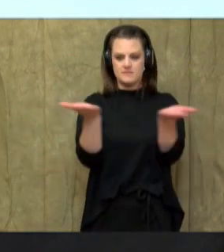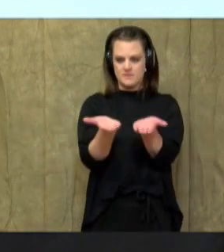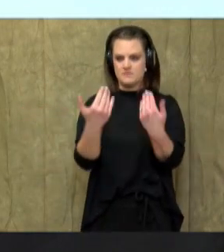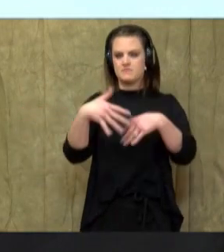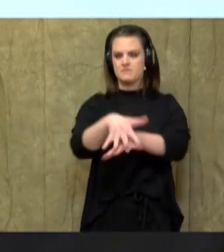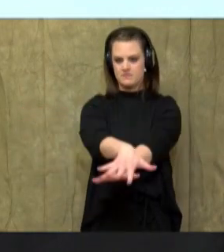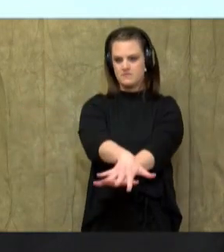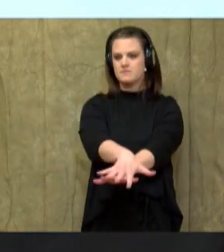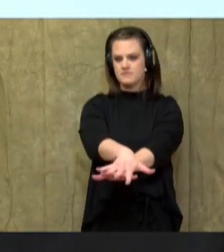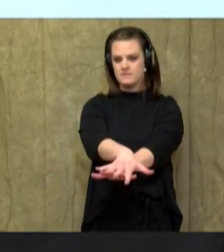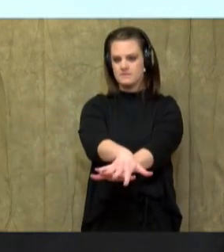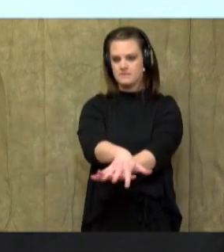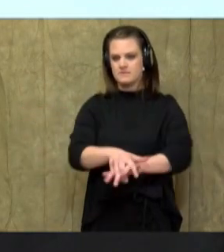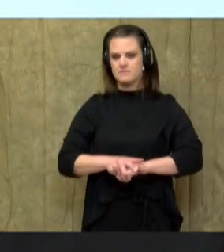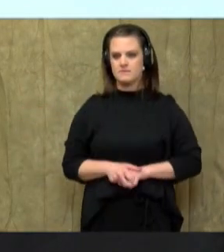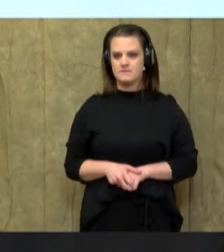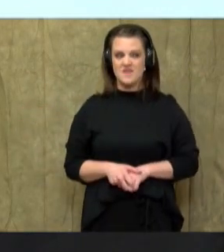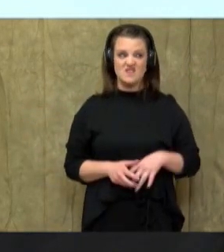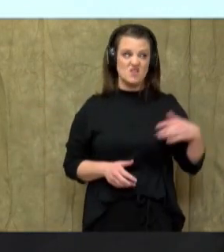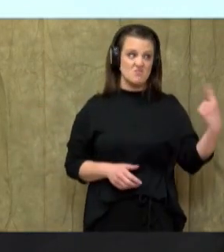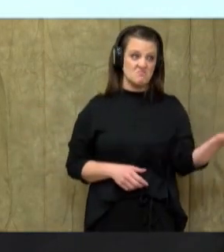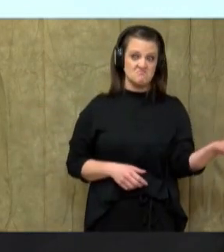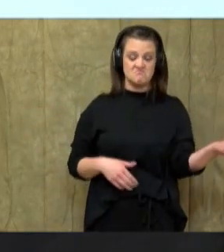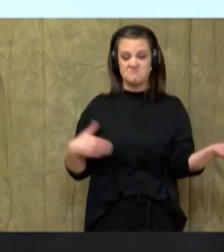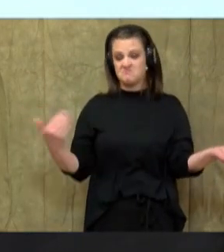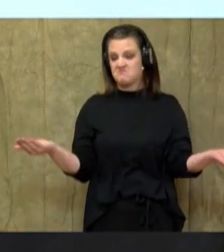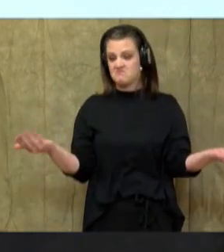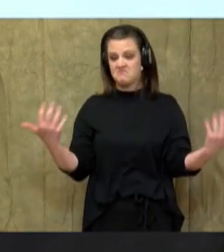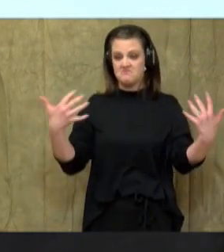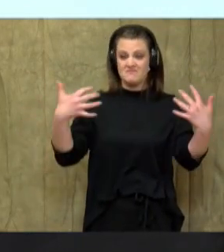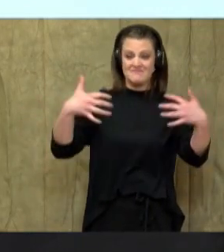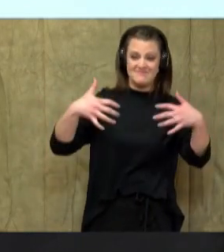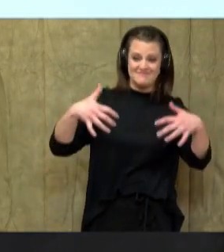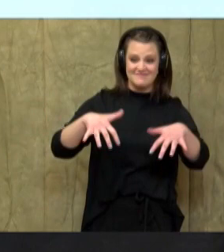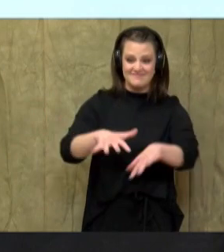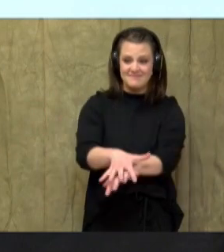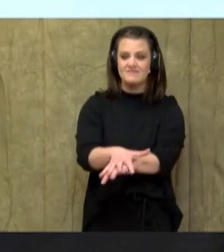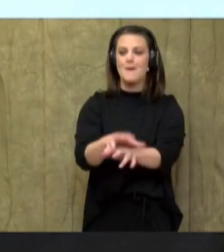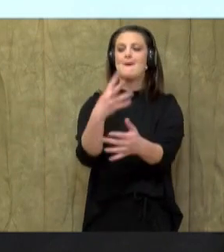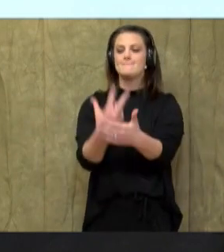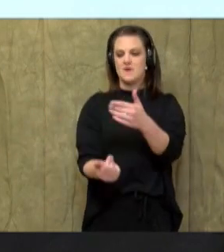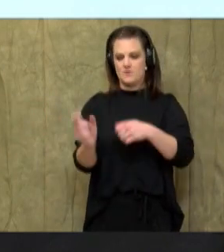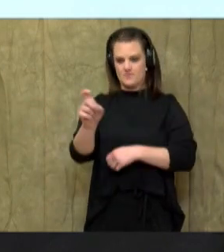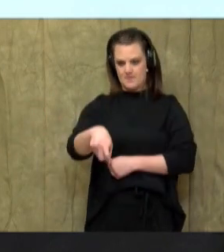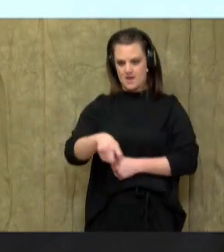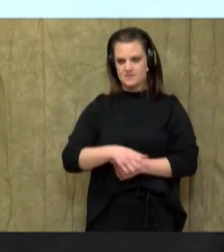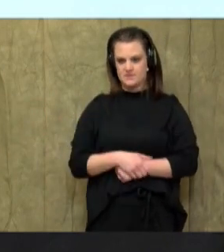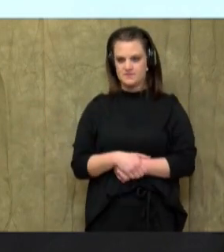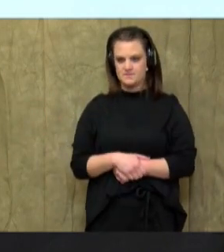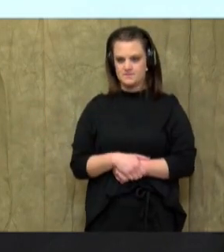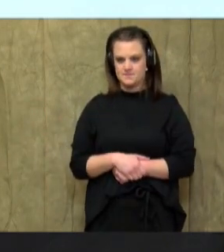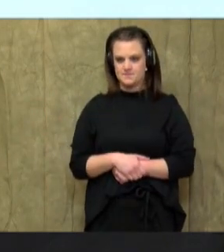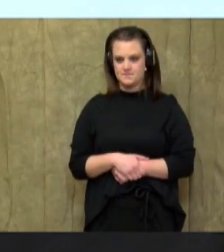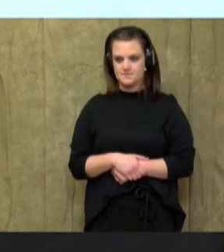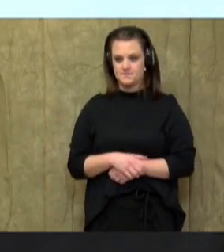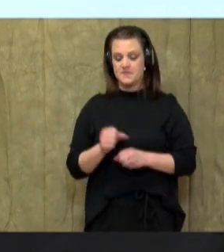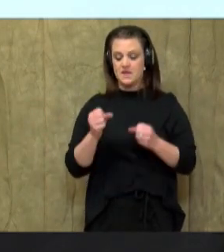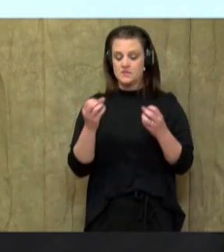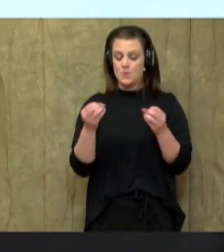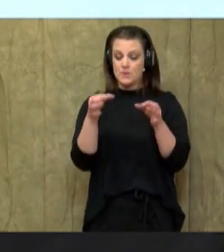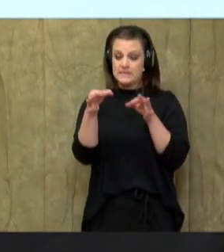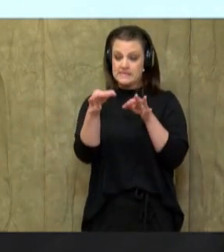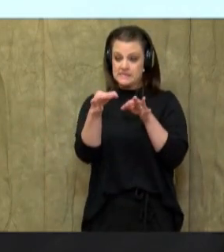Again, one without the other one does not work. So you take the details from the